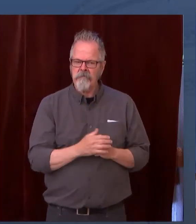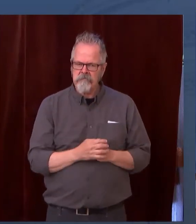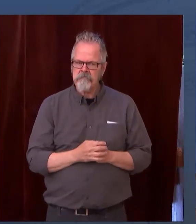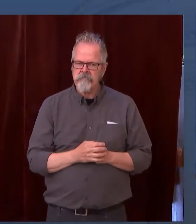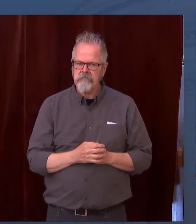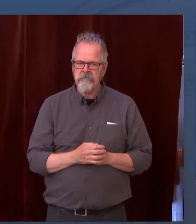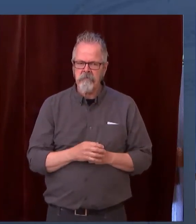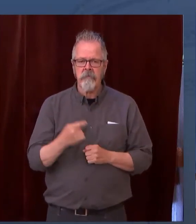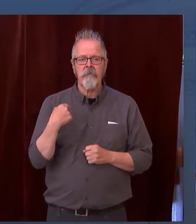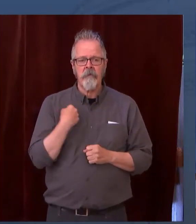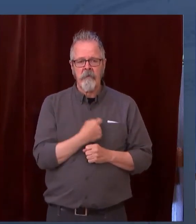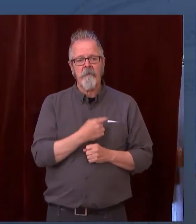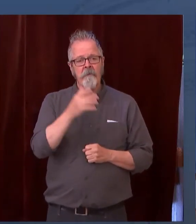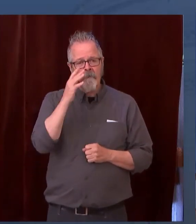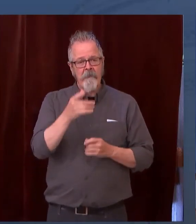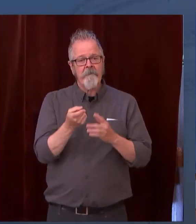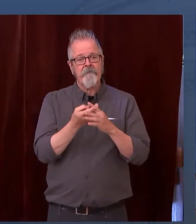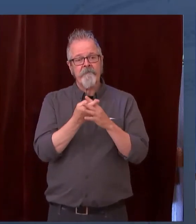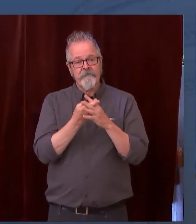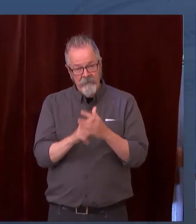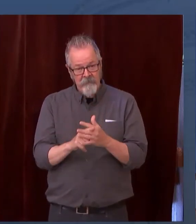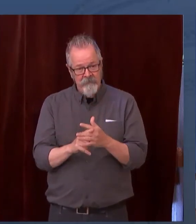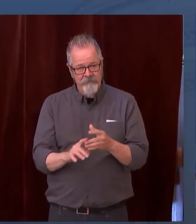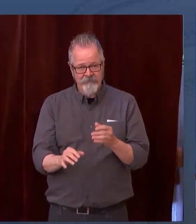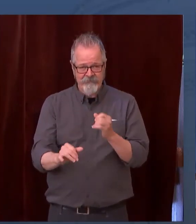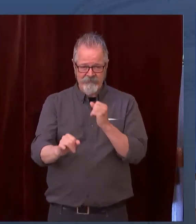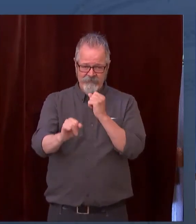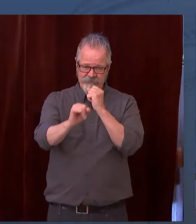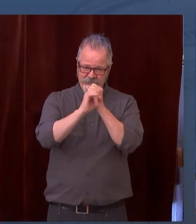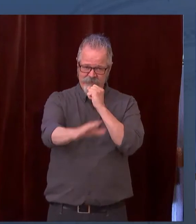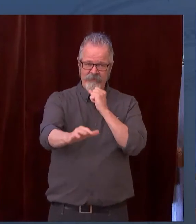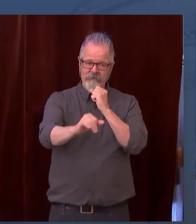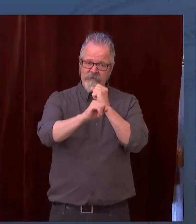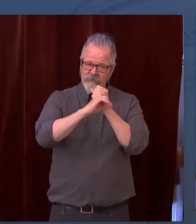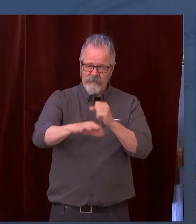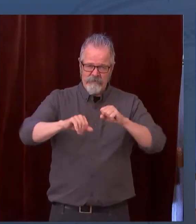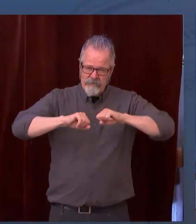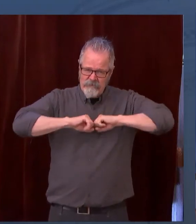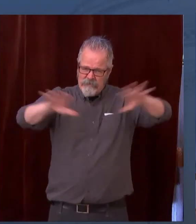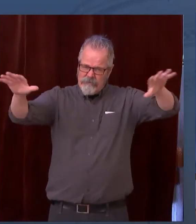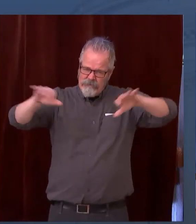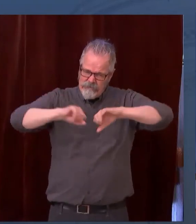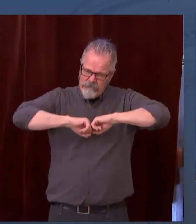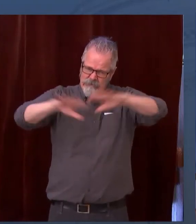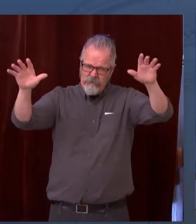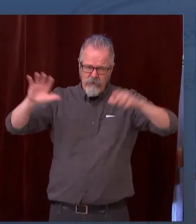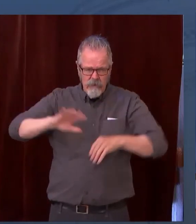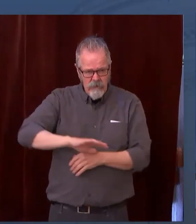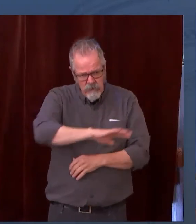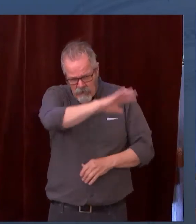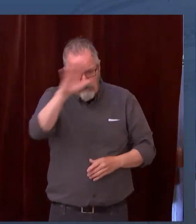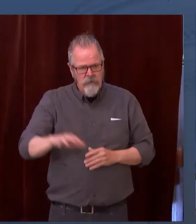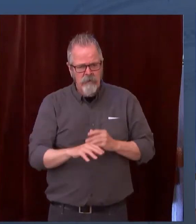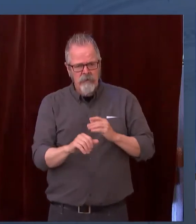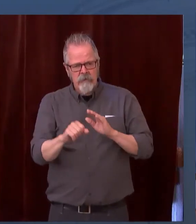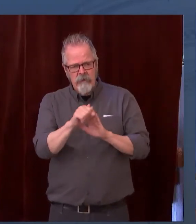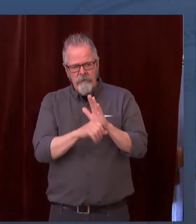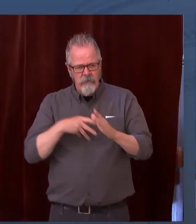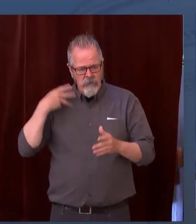of the local efforts that are going on right now. And the Yakima, as I said, has a mask up campaign. Tri-Cities are doing some good